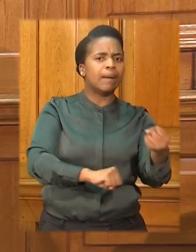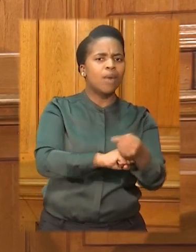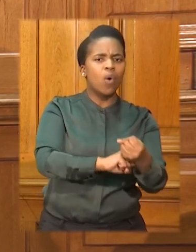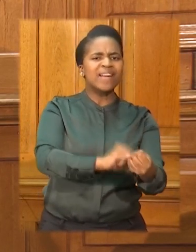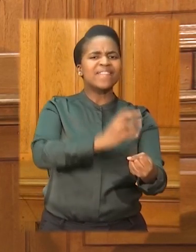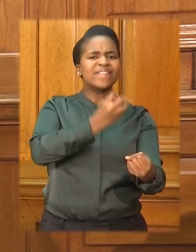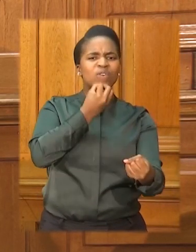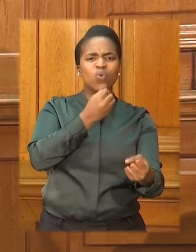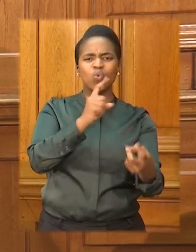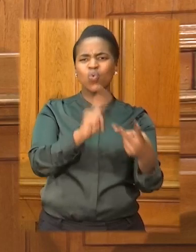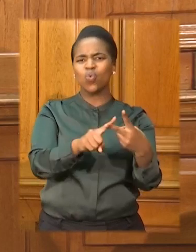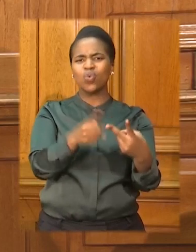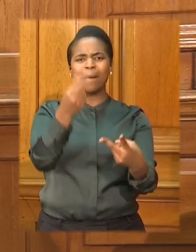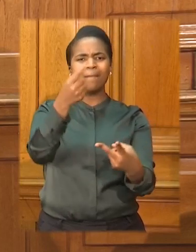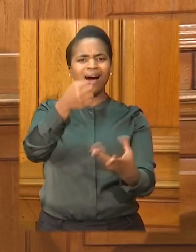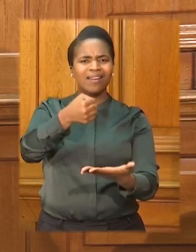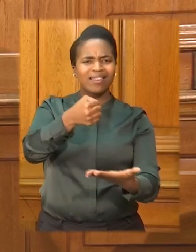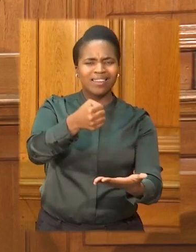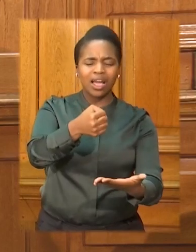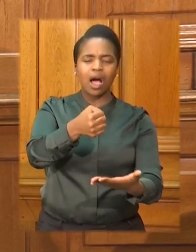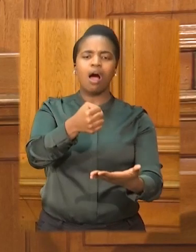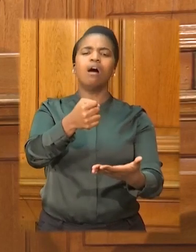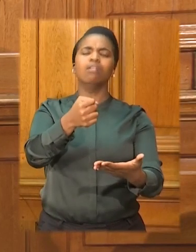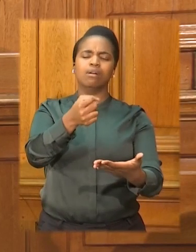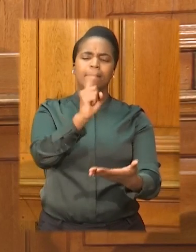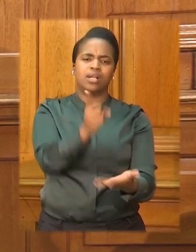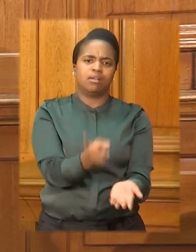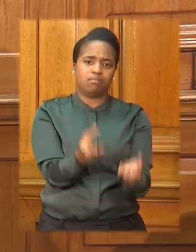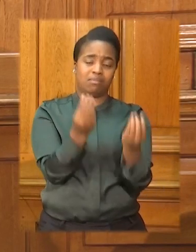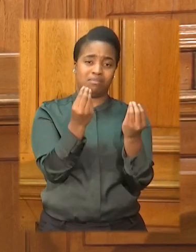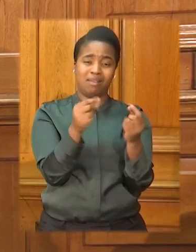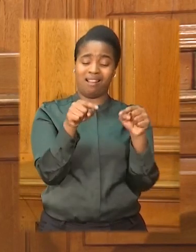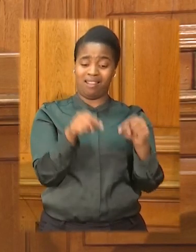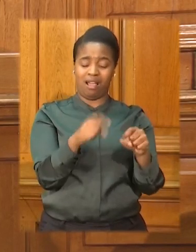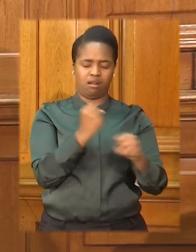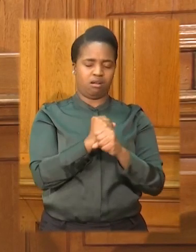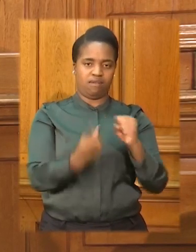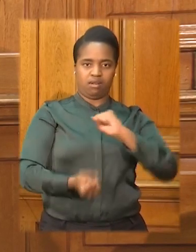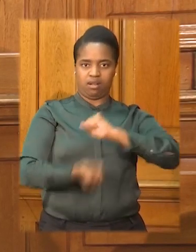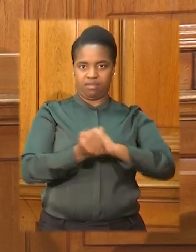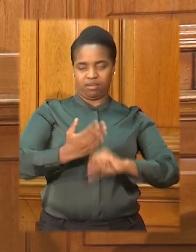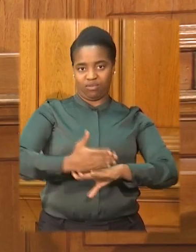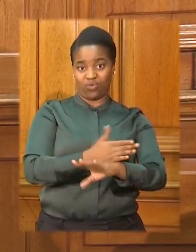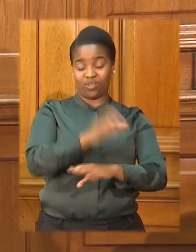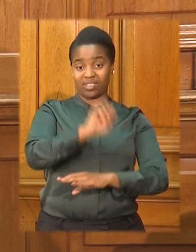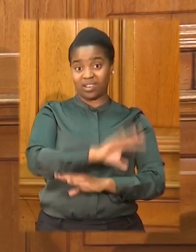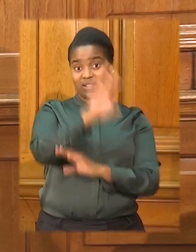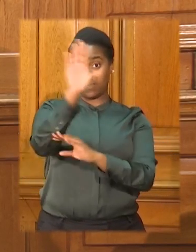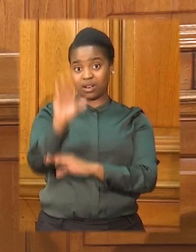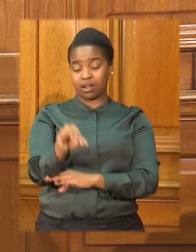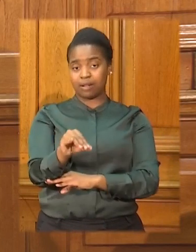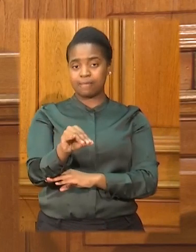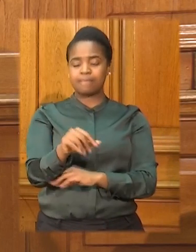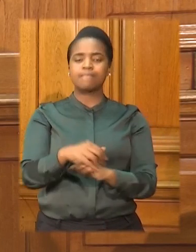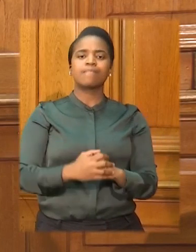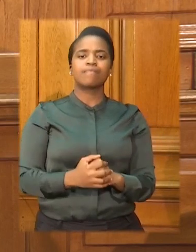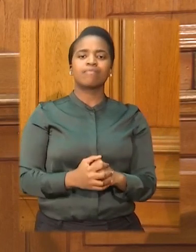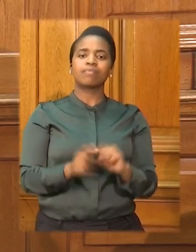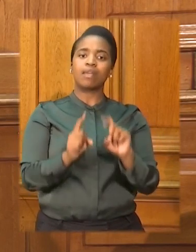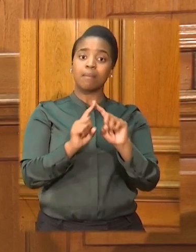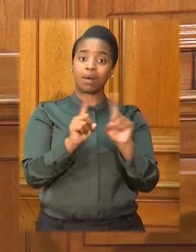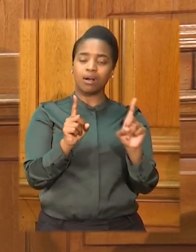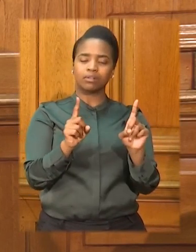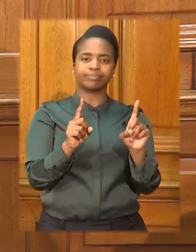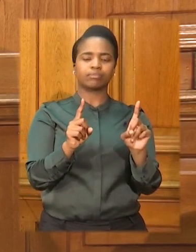The scale of this emergency relief program is historic. It demonstrates that we will